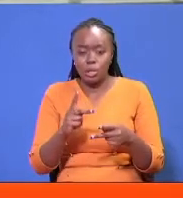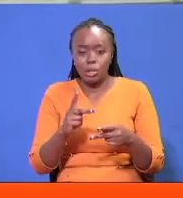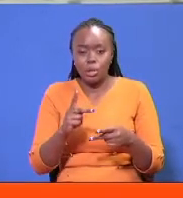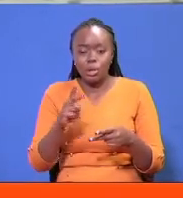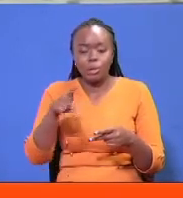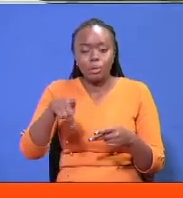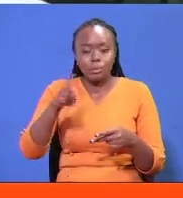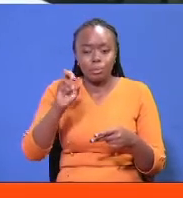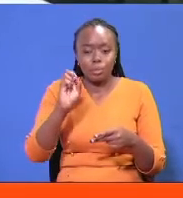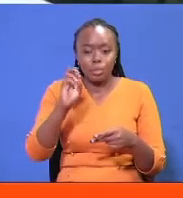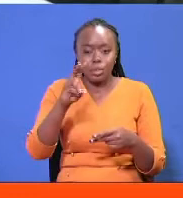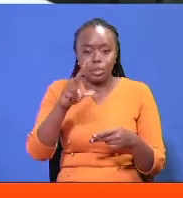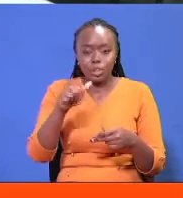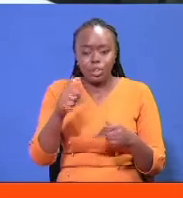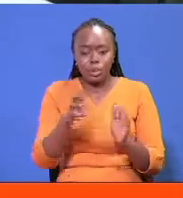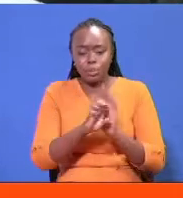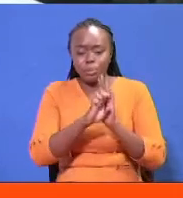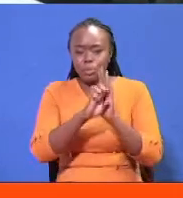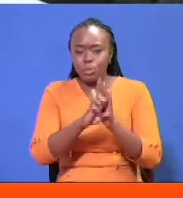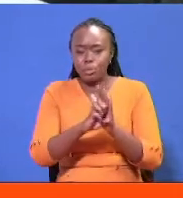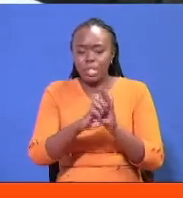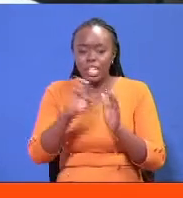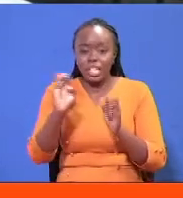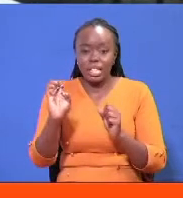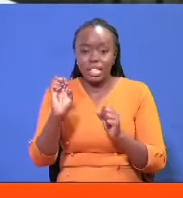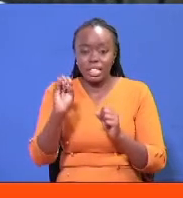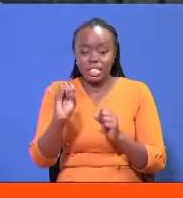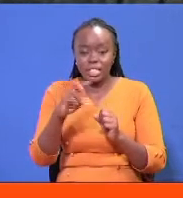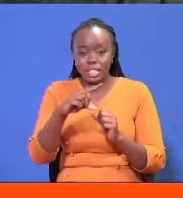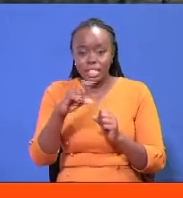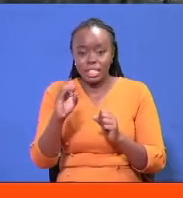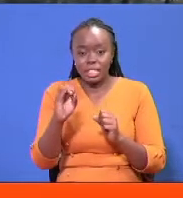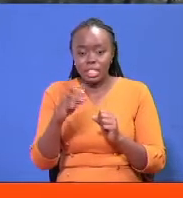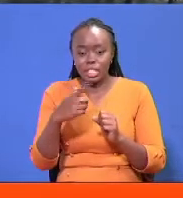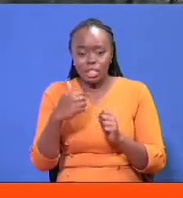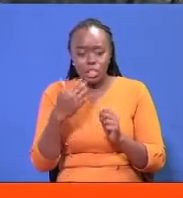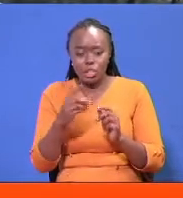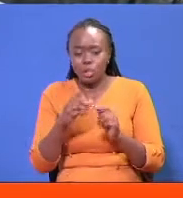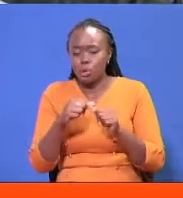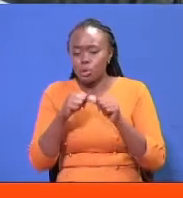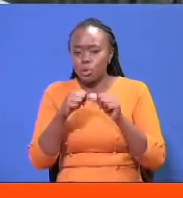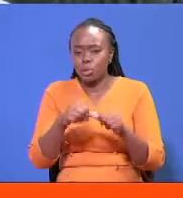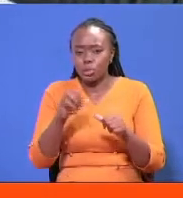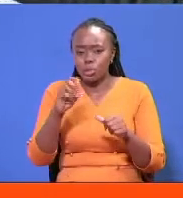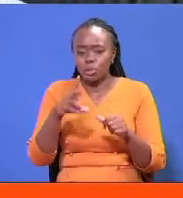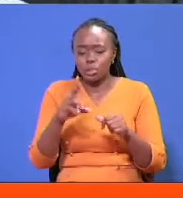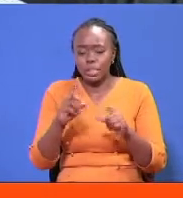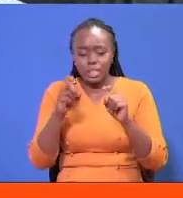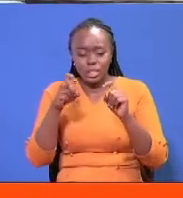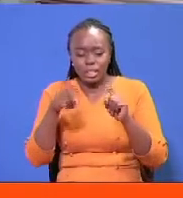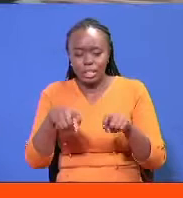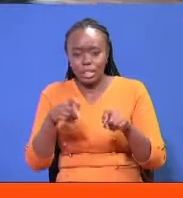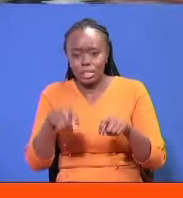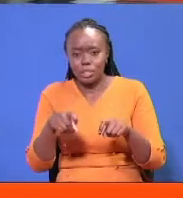for instance, the DJI Go app, to do our flight planning and to do the actual